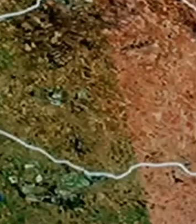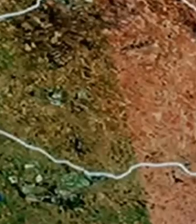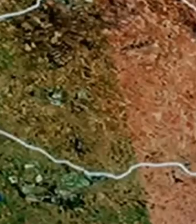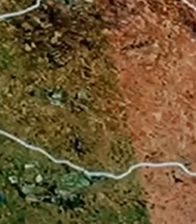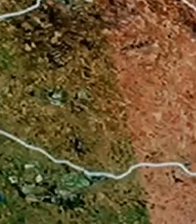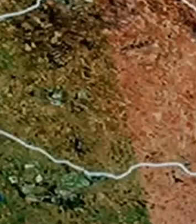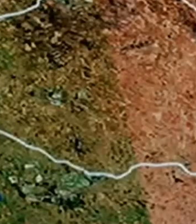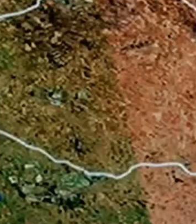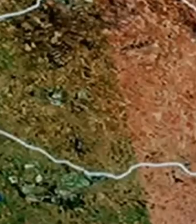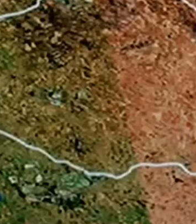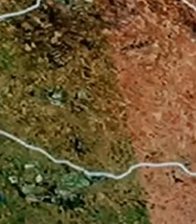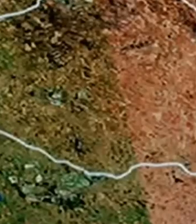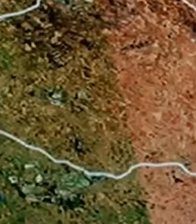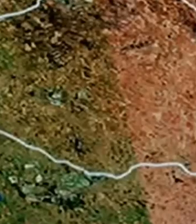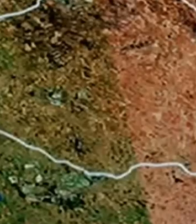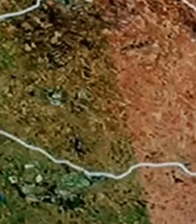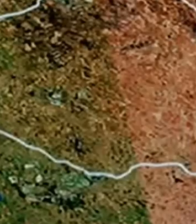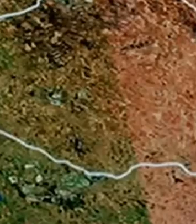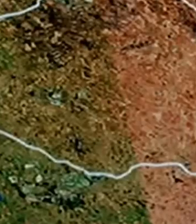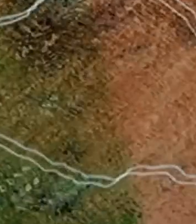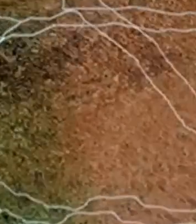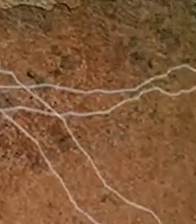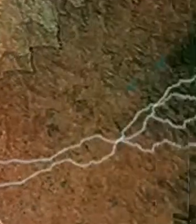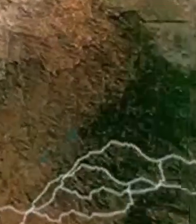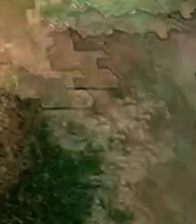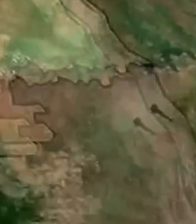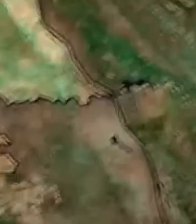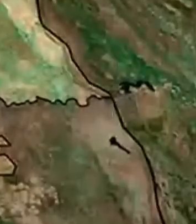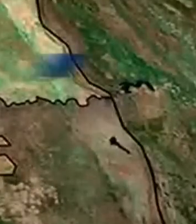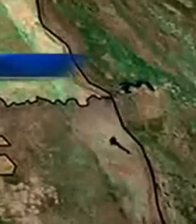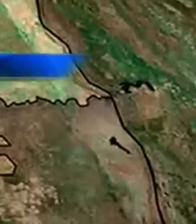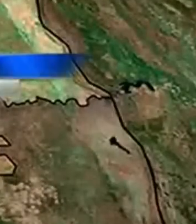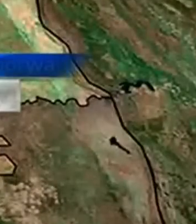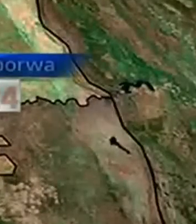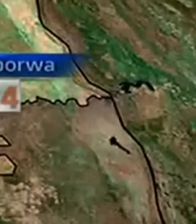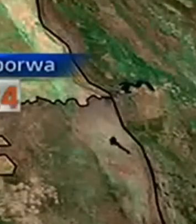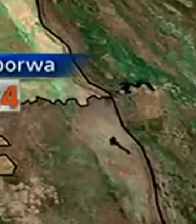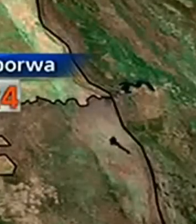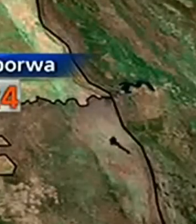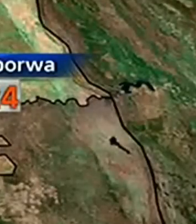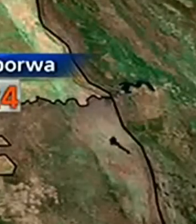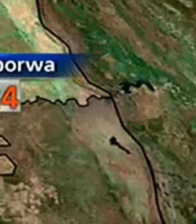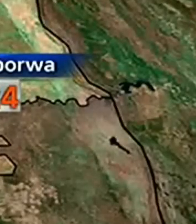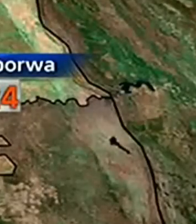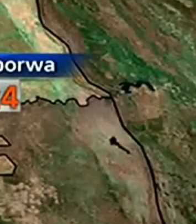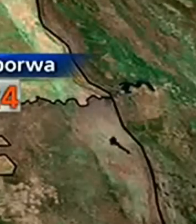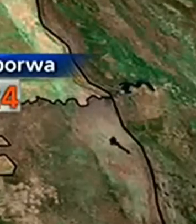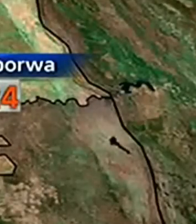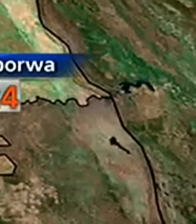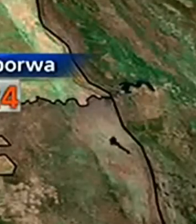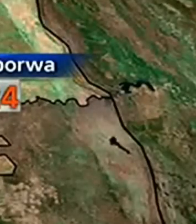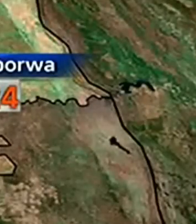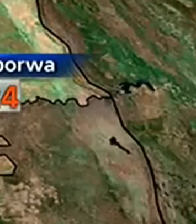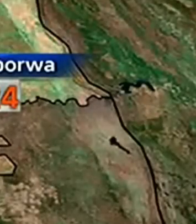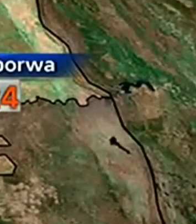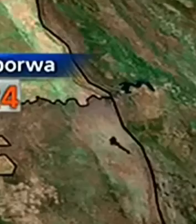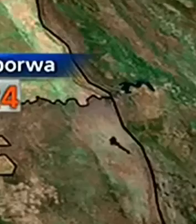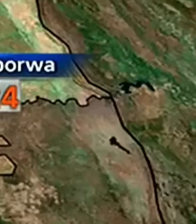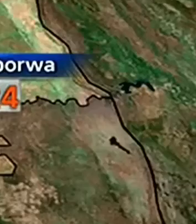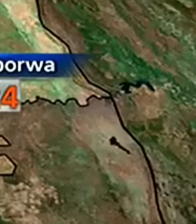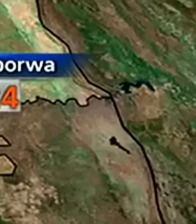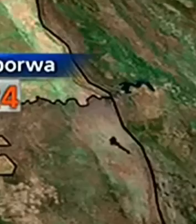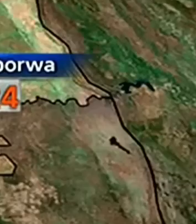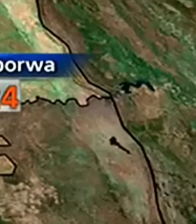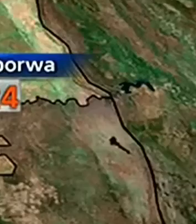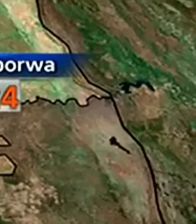fela go tla go fodile la ka Moswane ka dikarolong tšeo kgrata e le 20 ka moka ge re ya ka dikarolong tša ka Limpopo province le gona go laetša go fodile